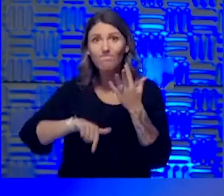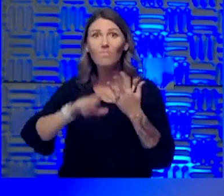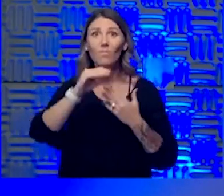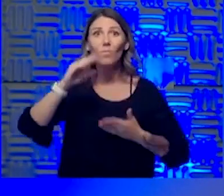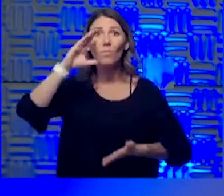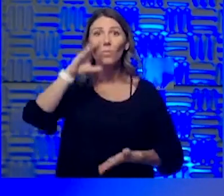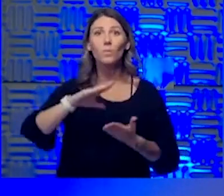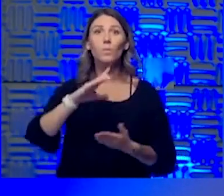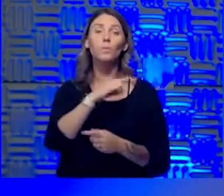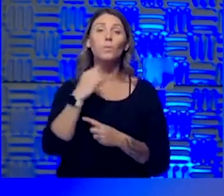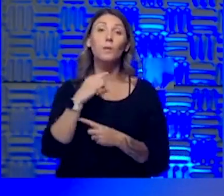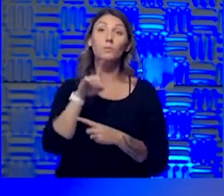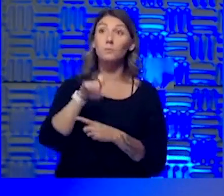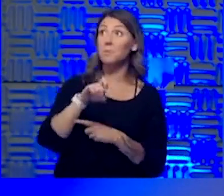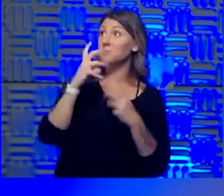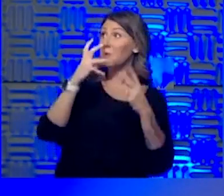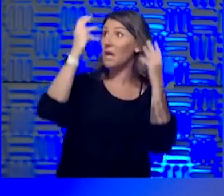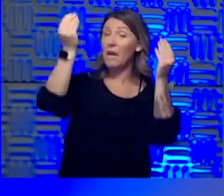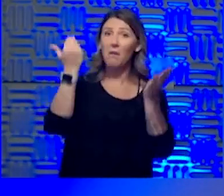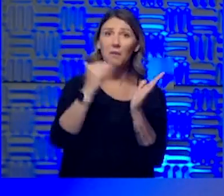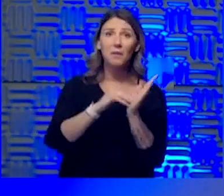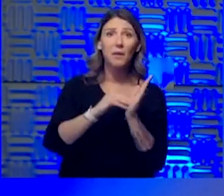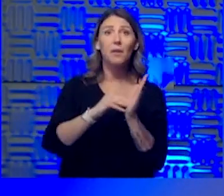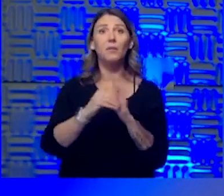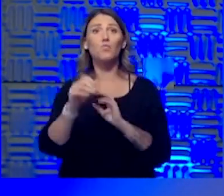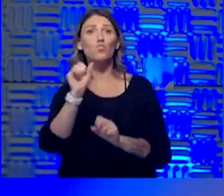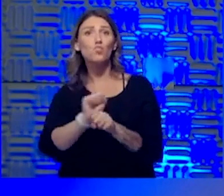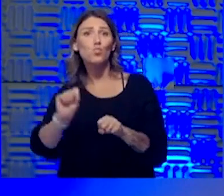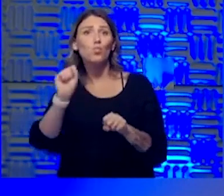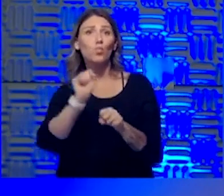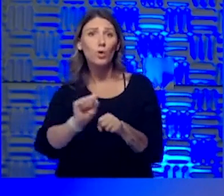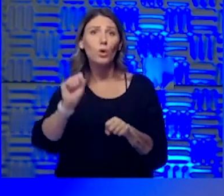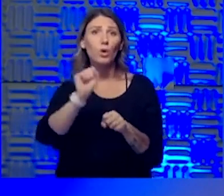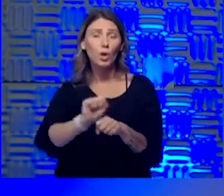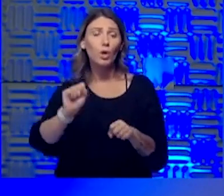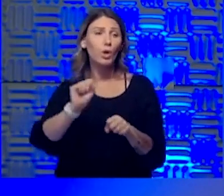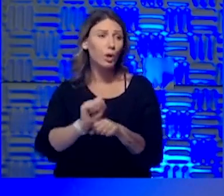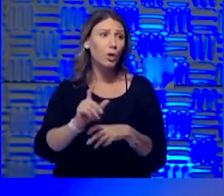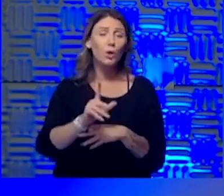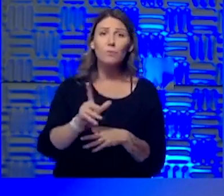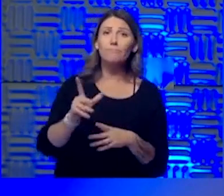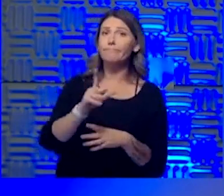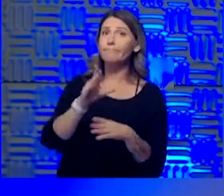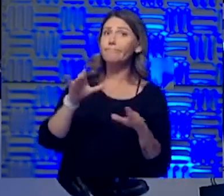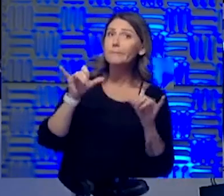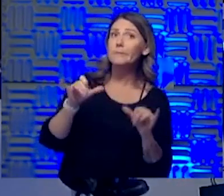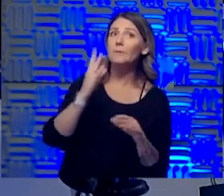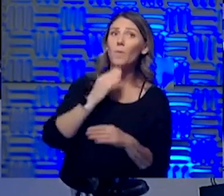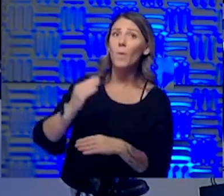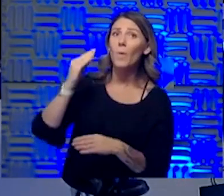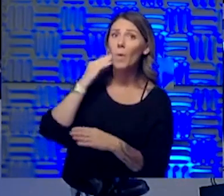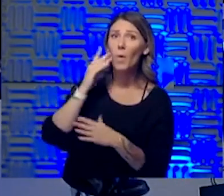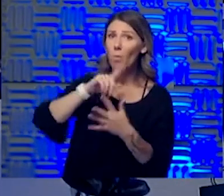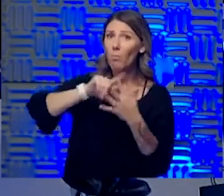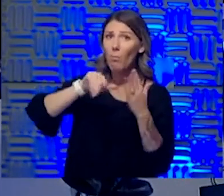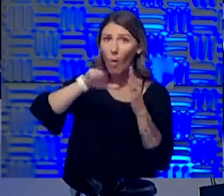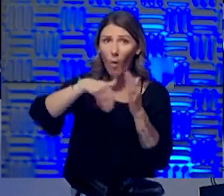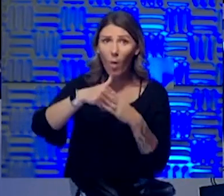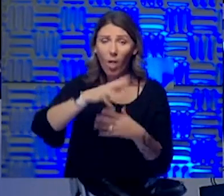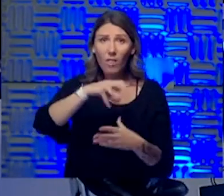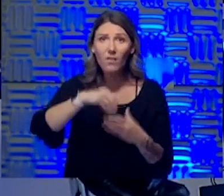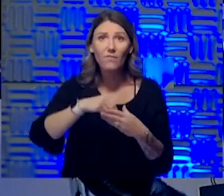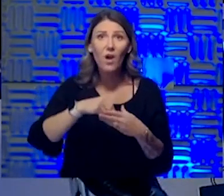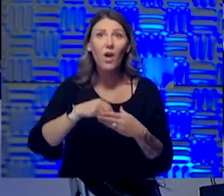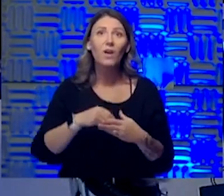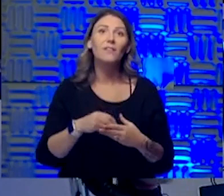because yeah, you do have to get back out. You do have to work. You have to be in a workplace. You have to be at home, all of that. Yeah, it will be. I don't think that we can't